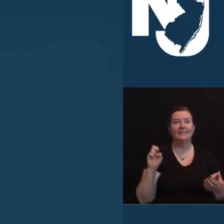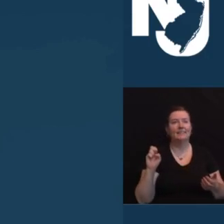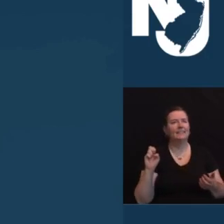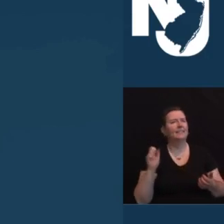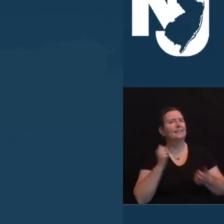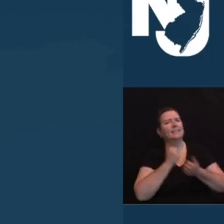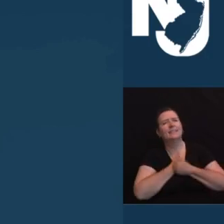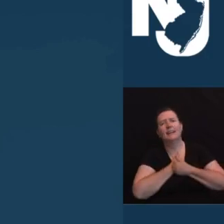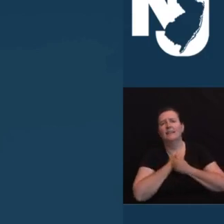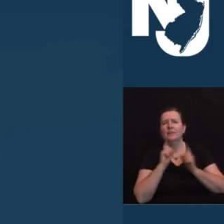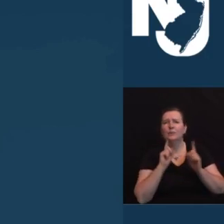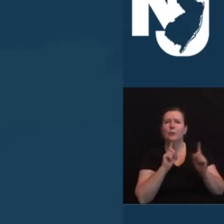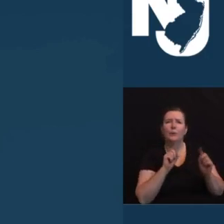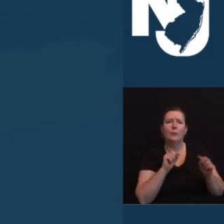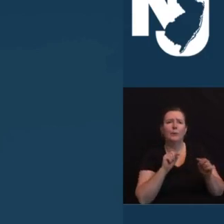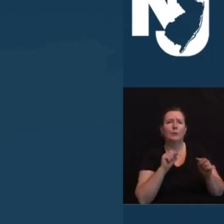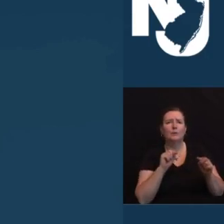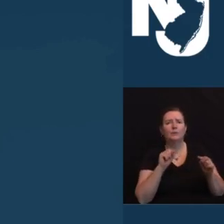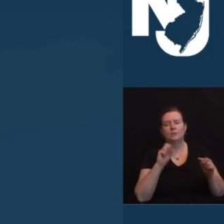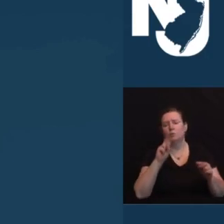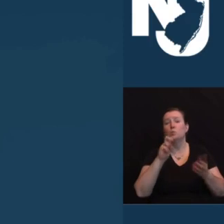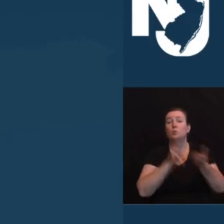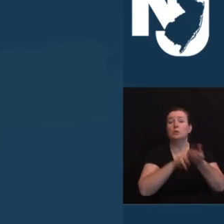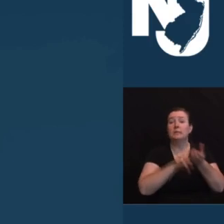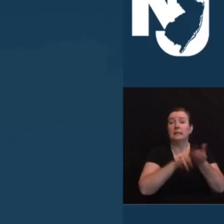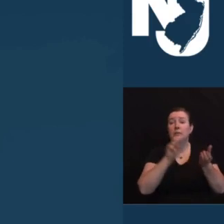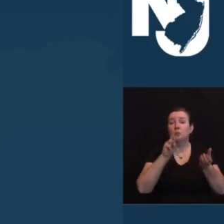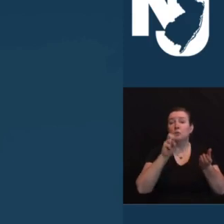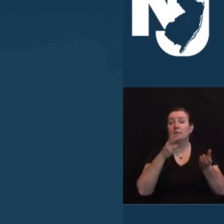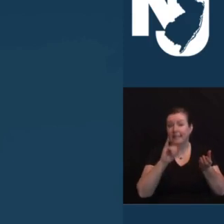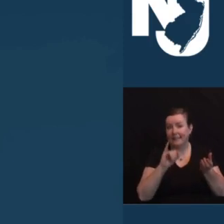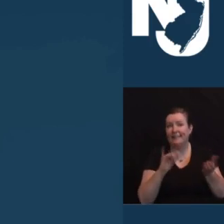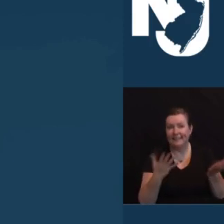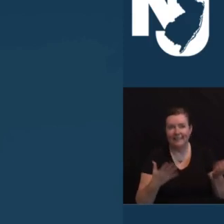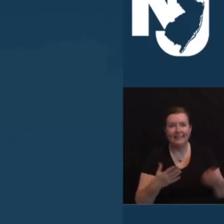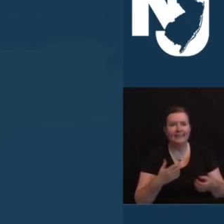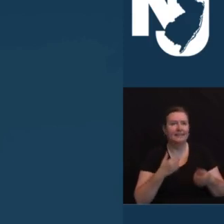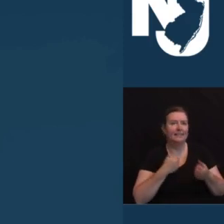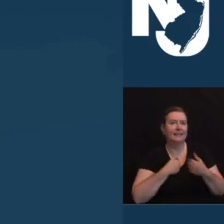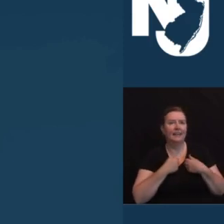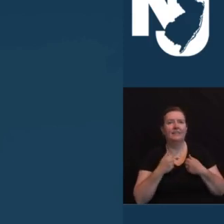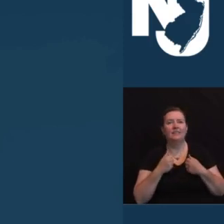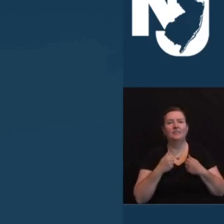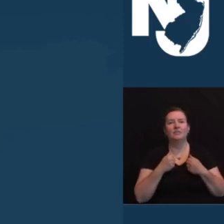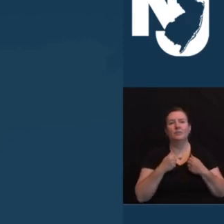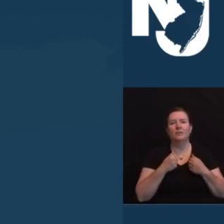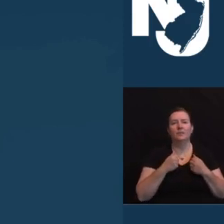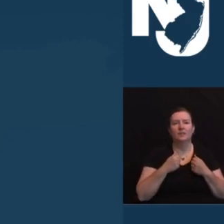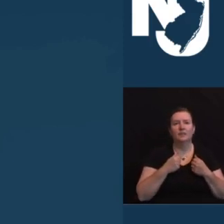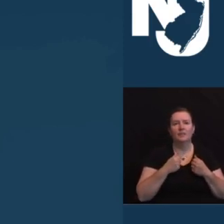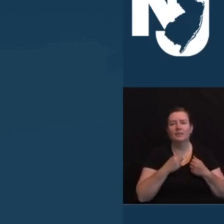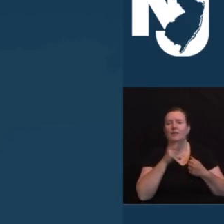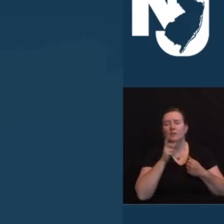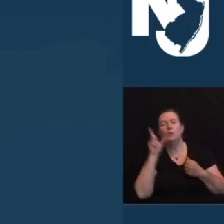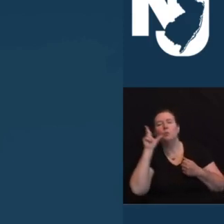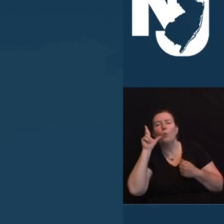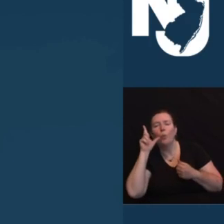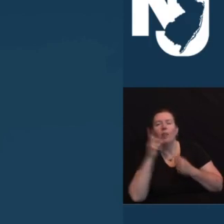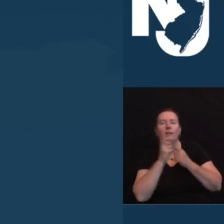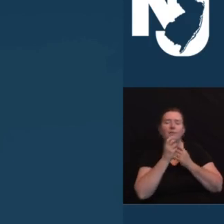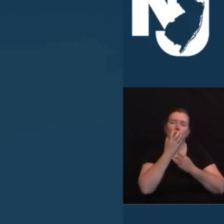much as he enjoyed snorkeling with his kids on fun family vacations and playing in the pool with his grandchildren. Those are the memories his